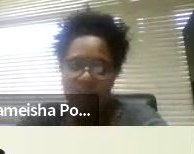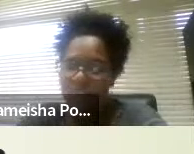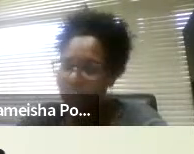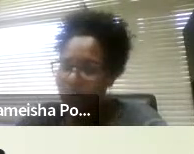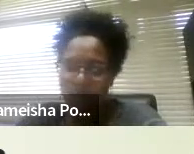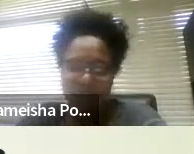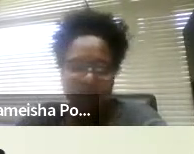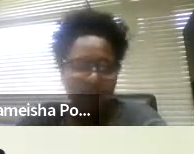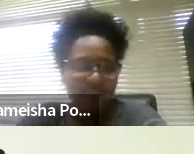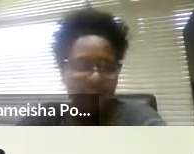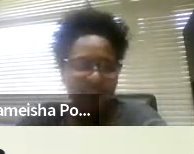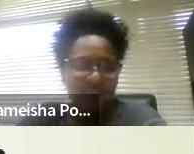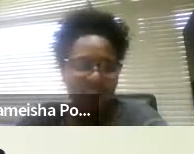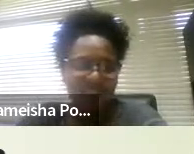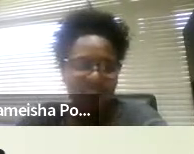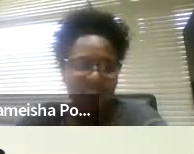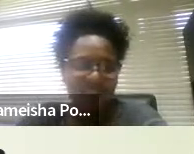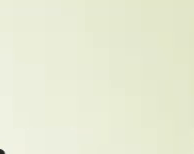you very much.